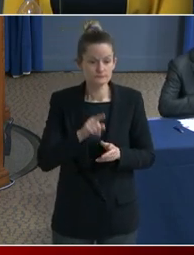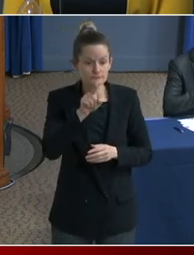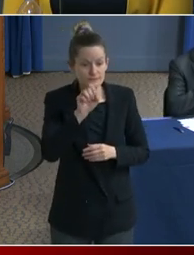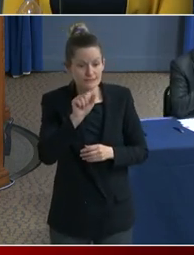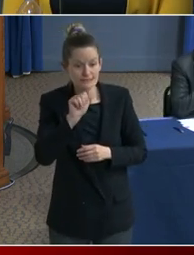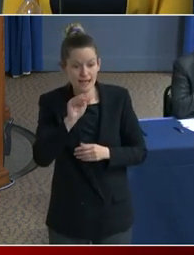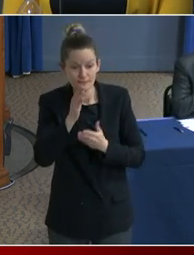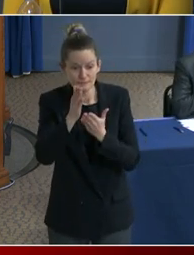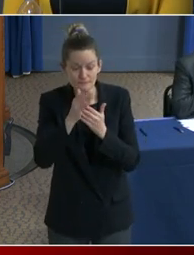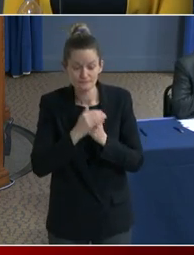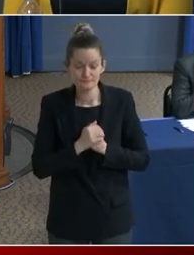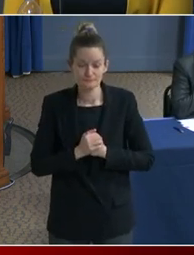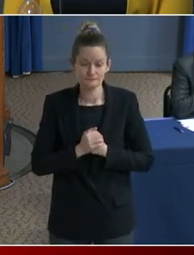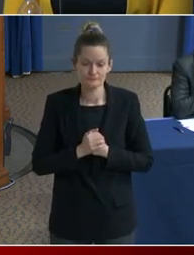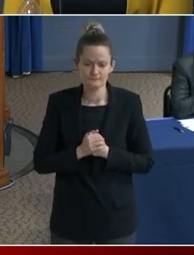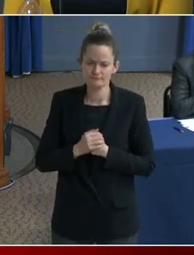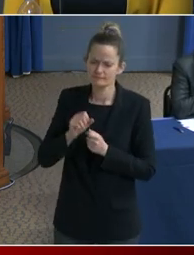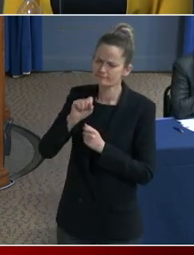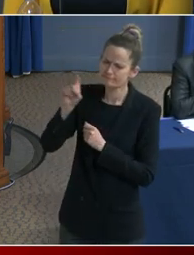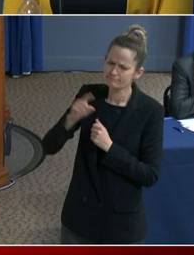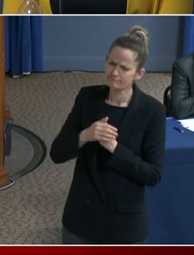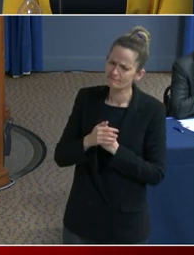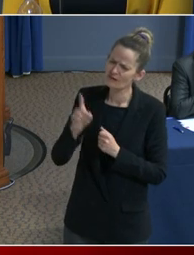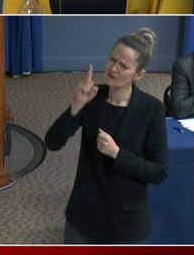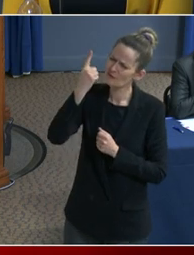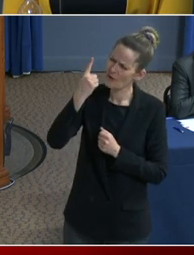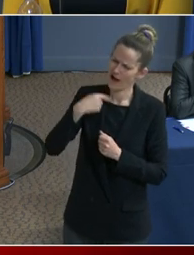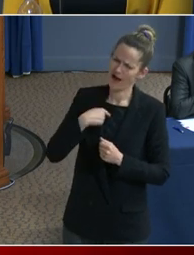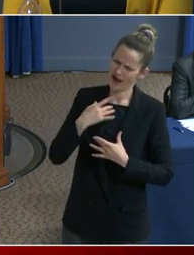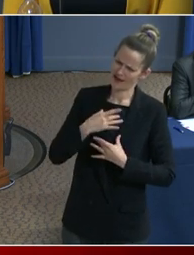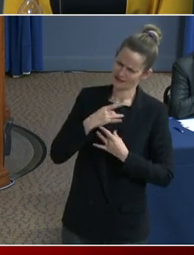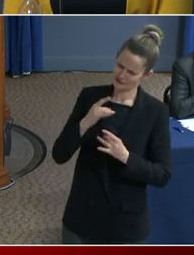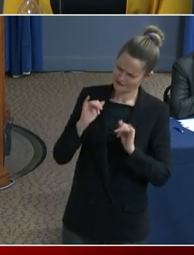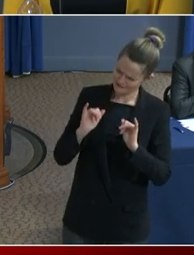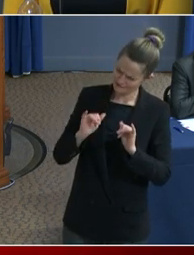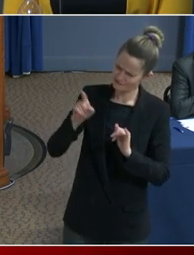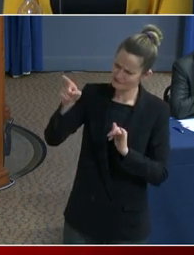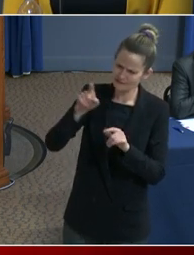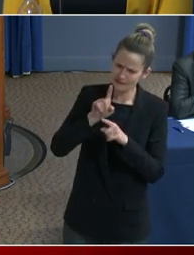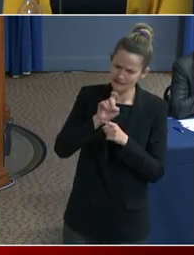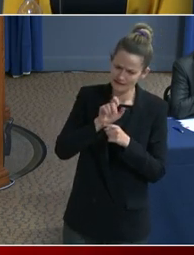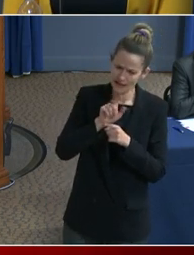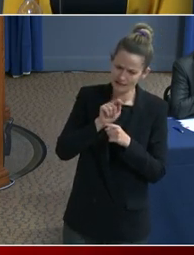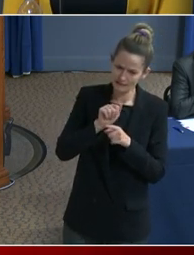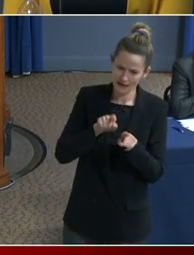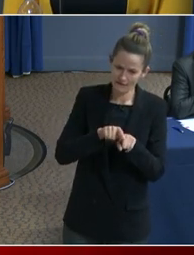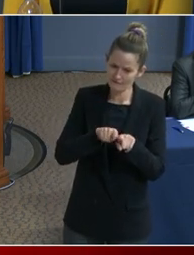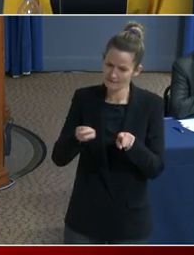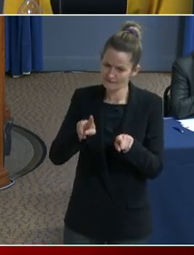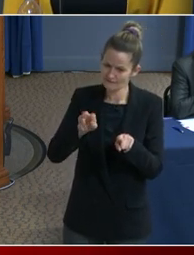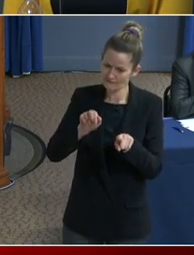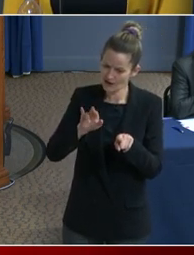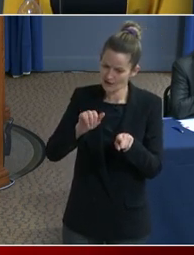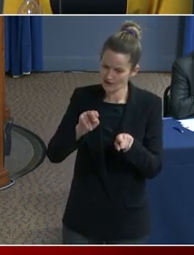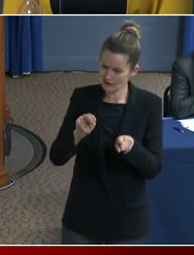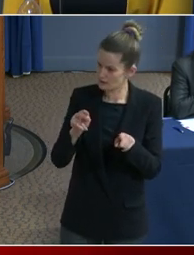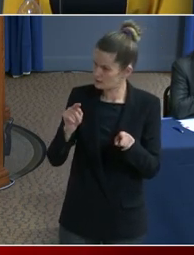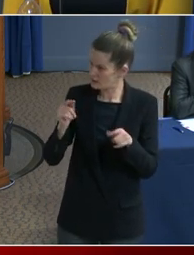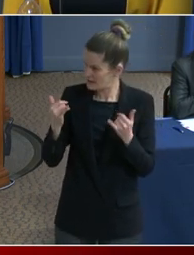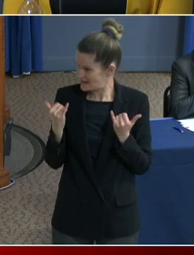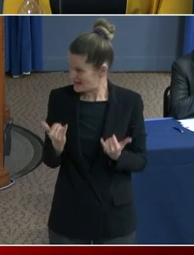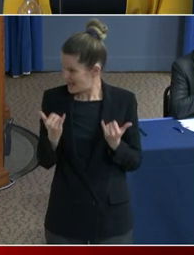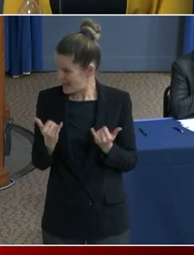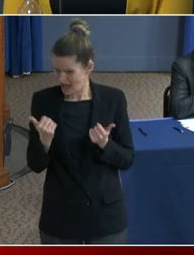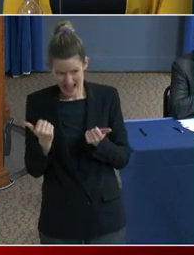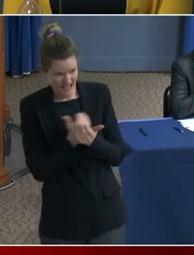One of the things that was kind of interesting was the Delta variant. So basically everything is Delta right now in